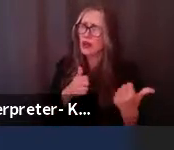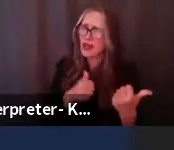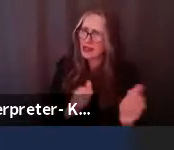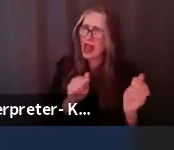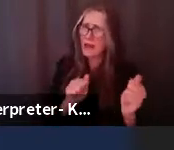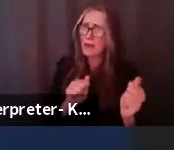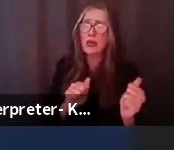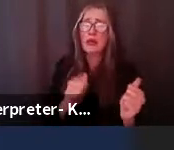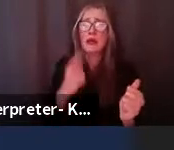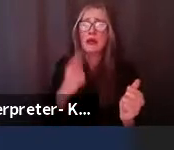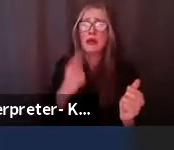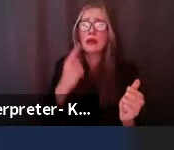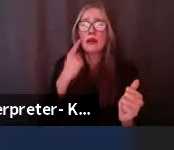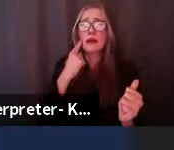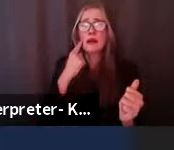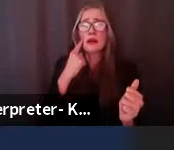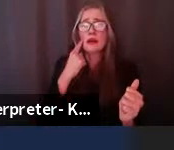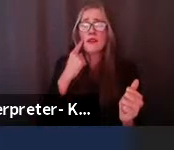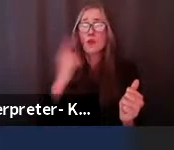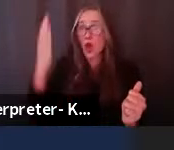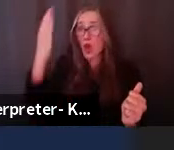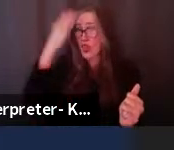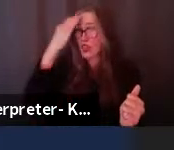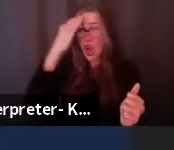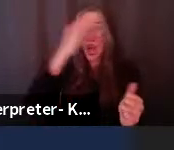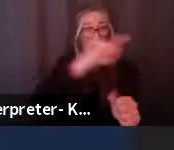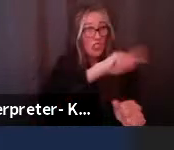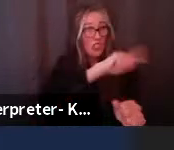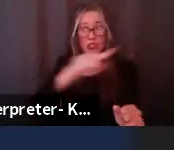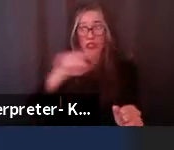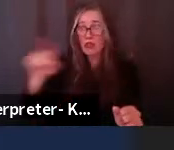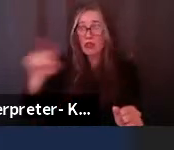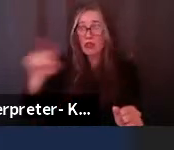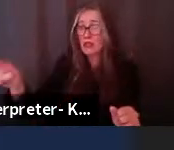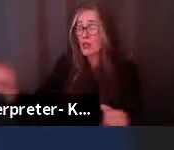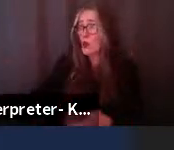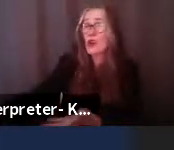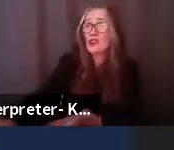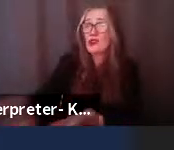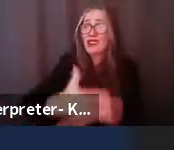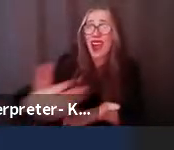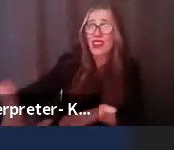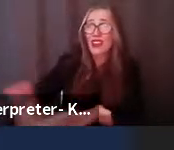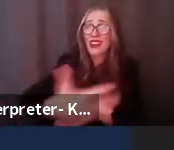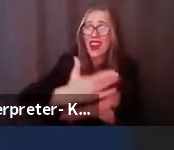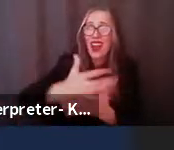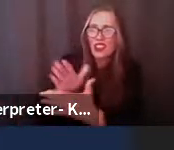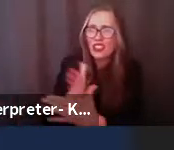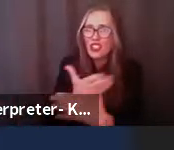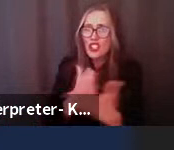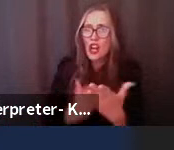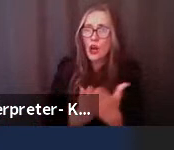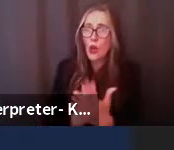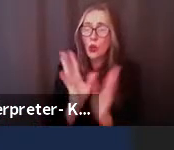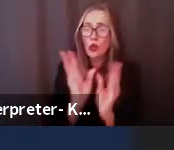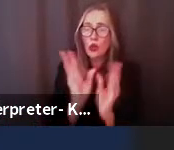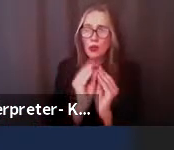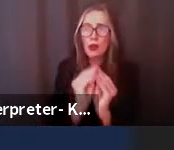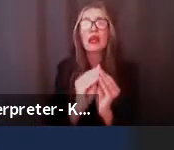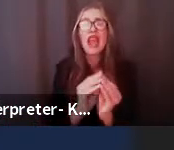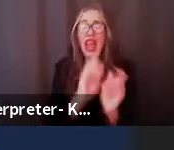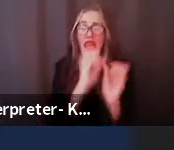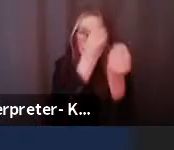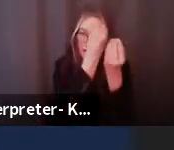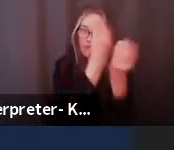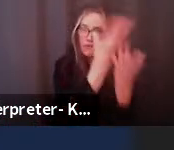the um knowledge that we'll be gathering through the symposium and teachings to departments throughout ucsf that